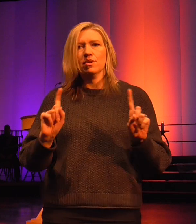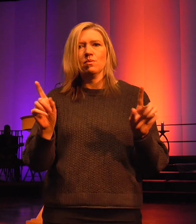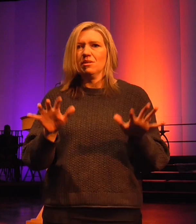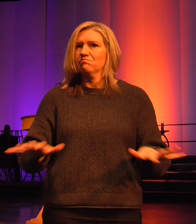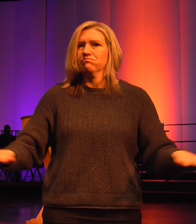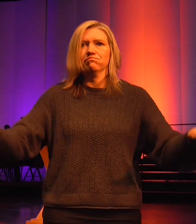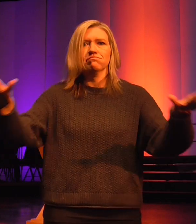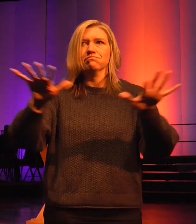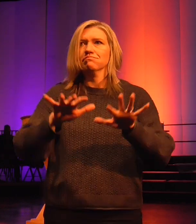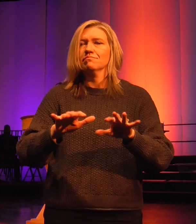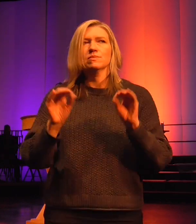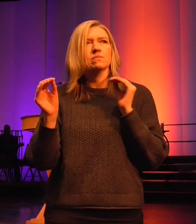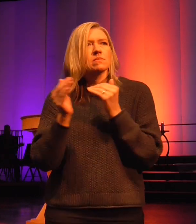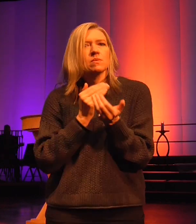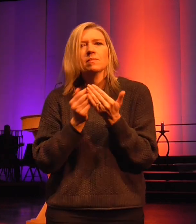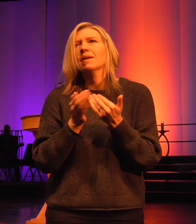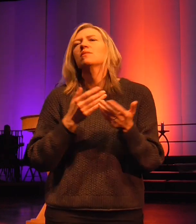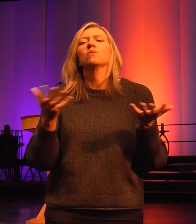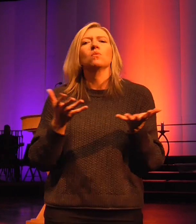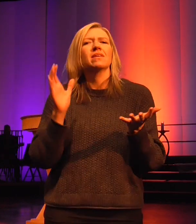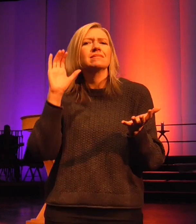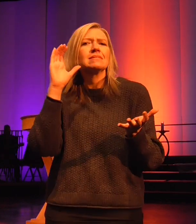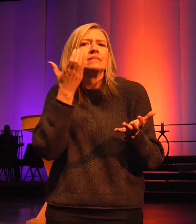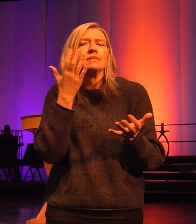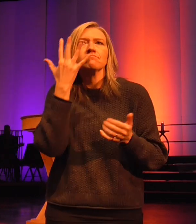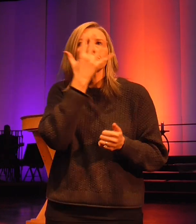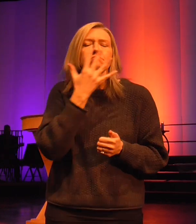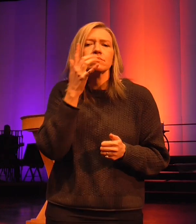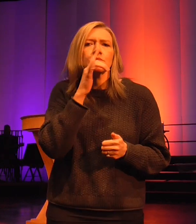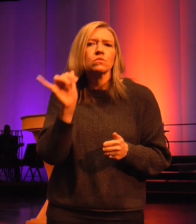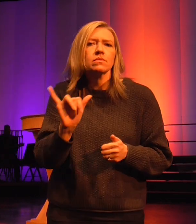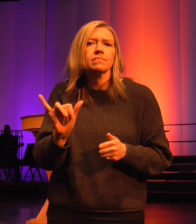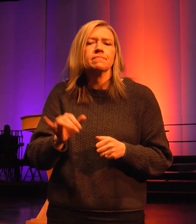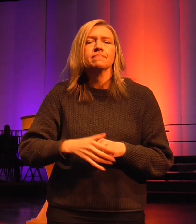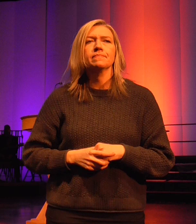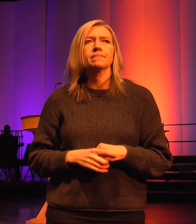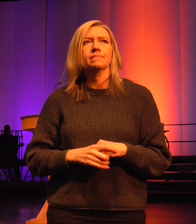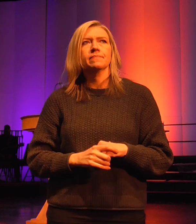everywhere, no matter what the appearances may be.